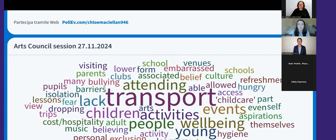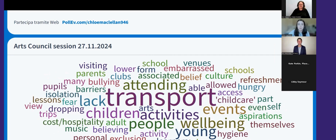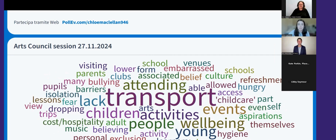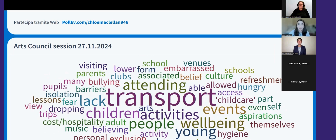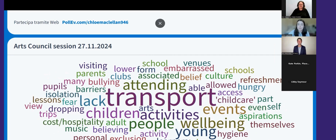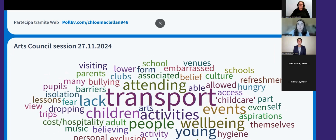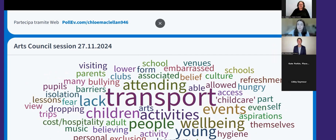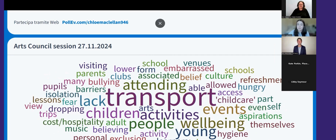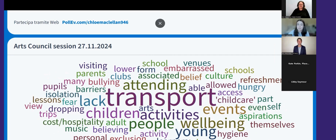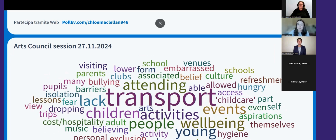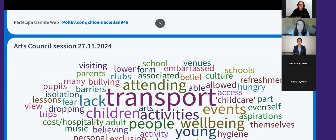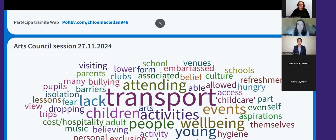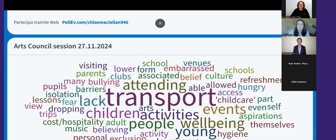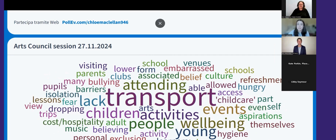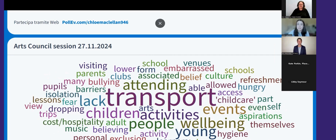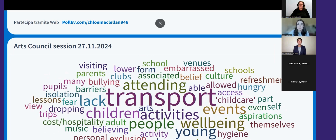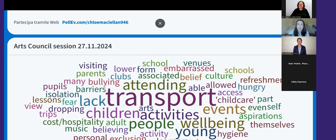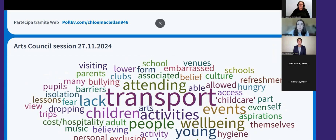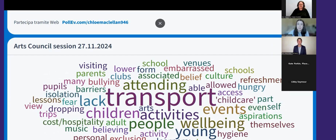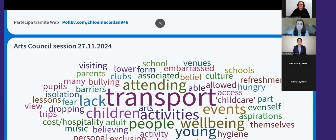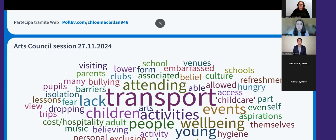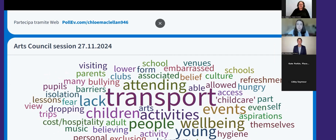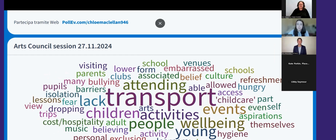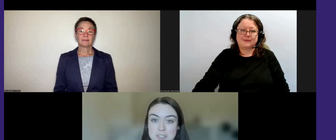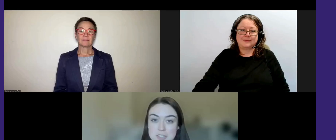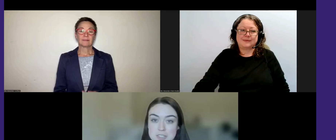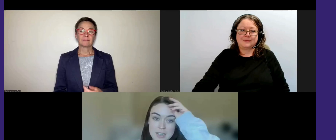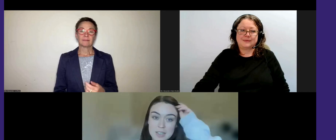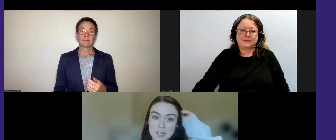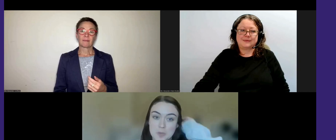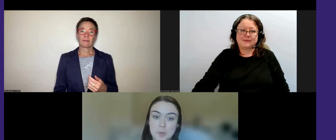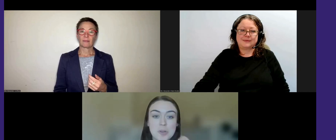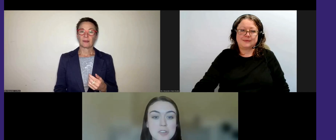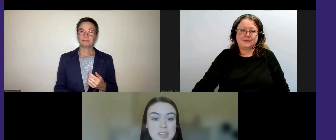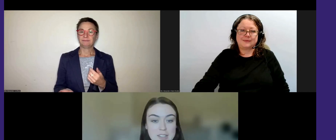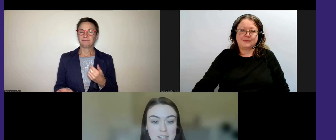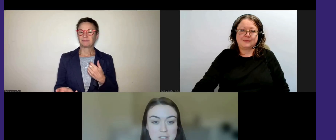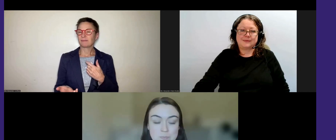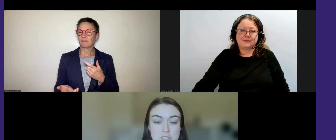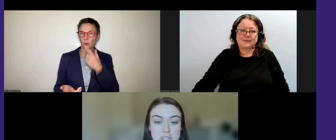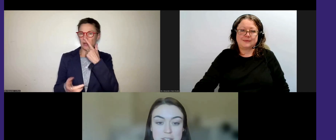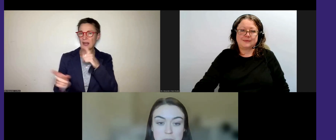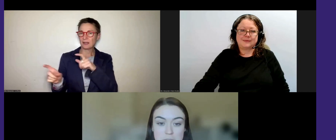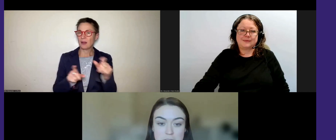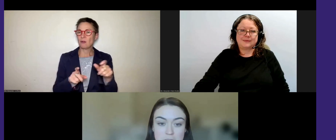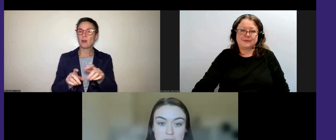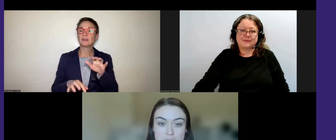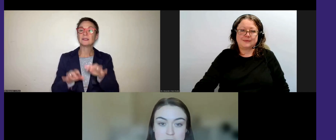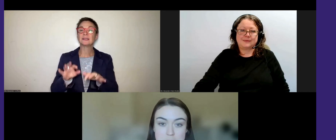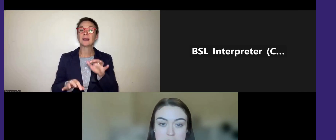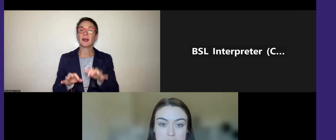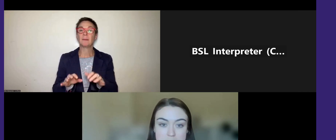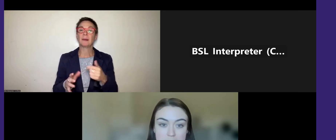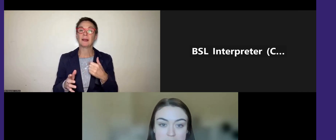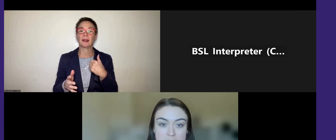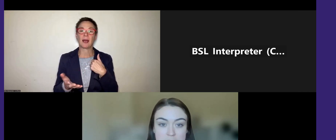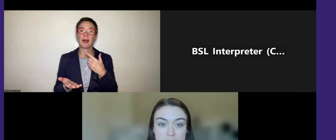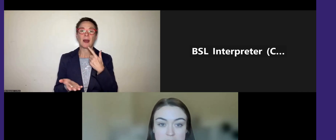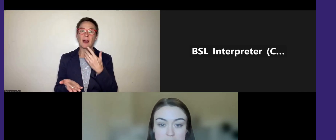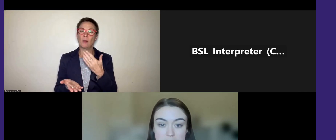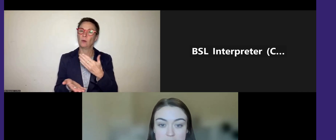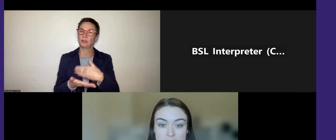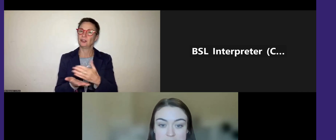I'll stop sharing now. Feel free to, if you're still typing, just add a couple more and I'll share that with you afterwards as